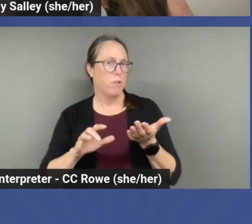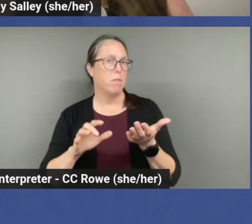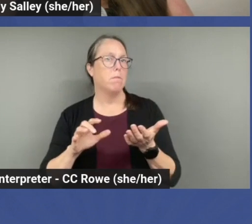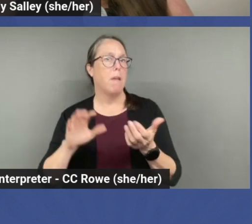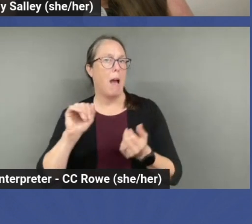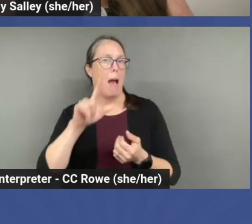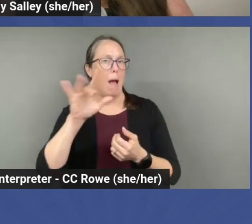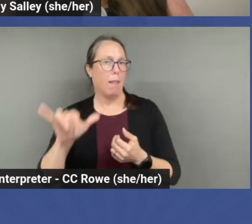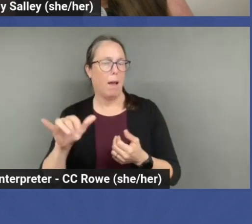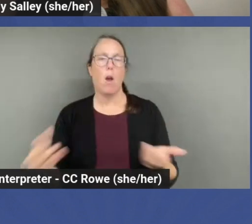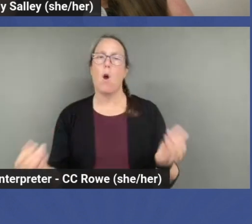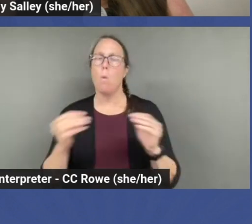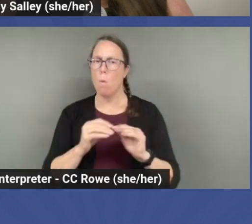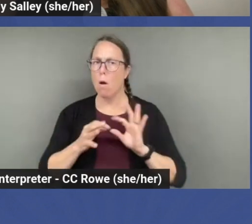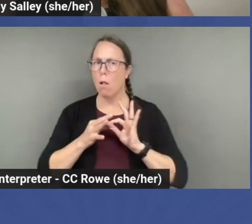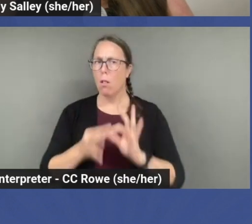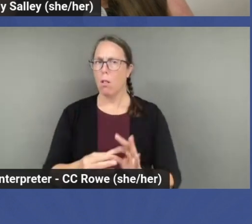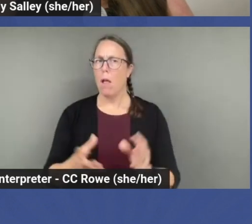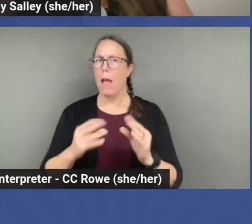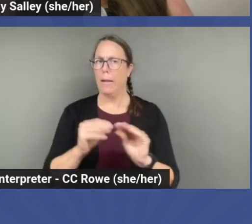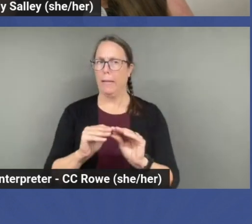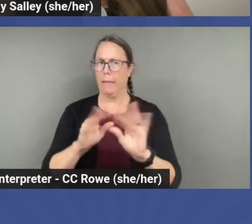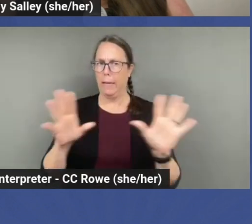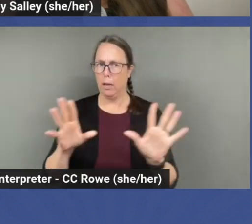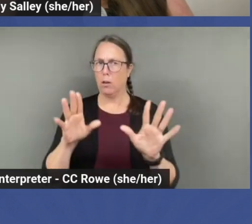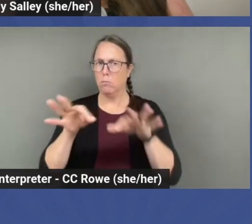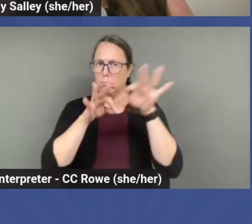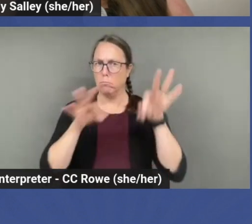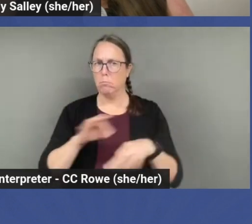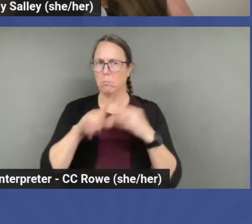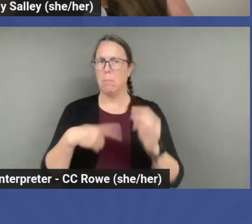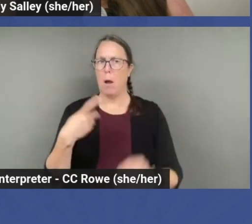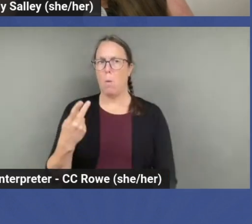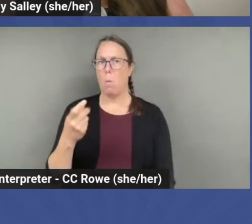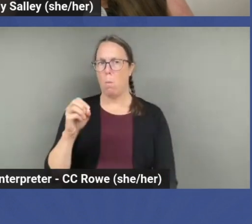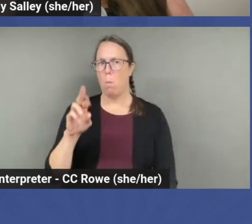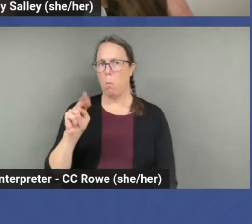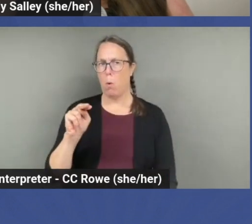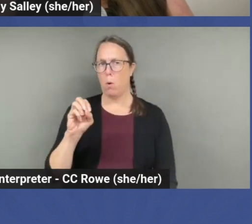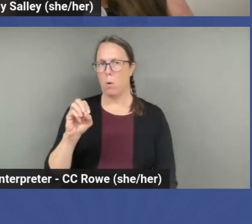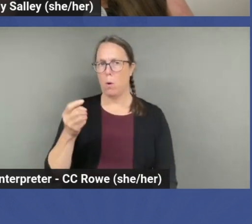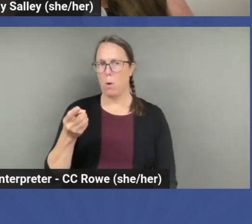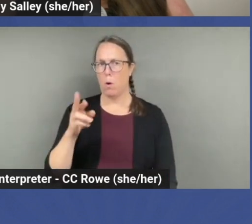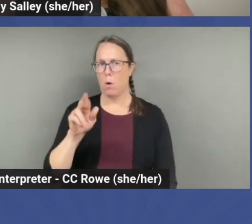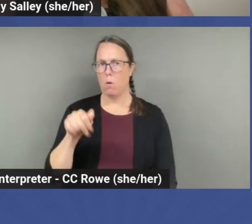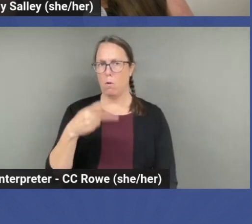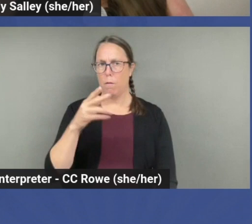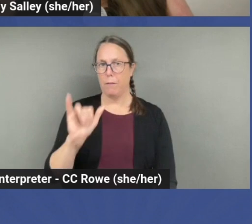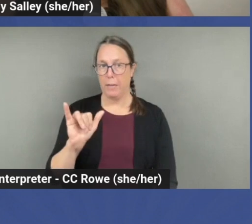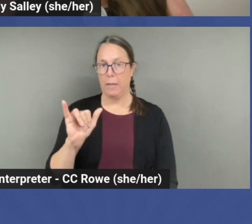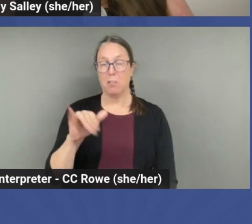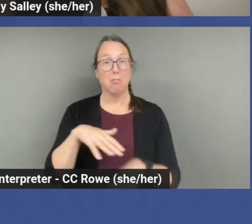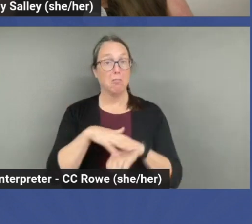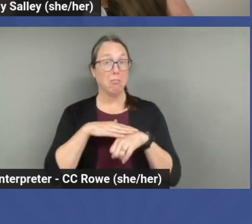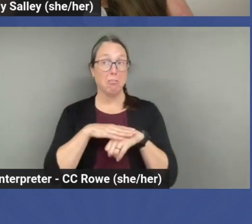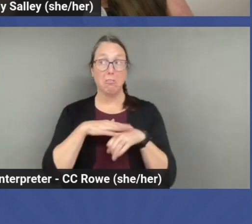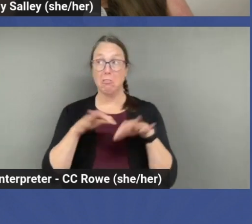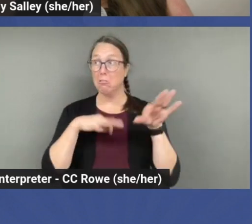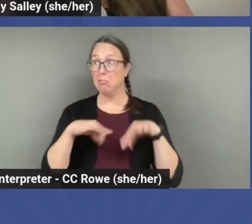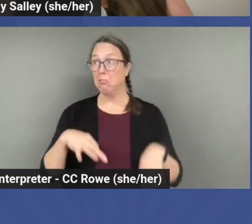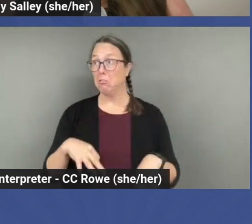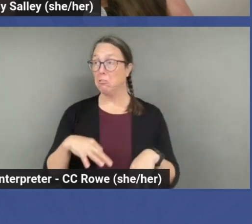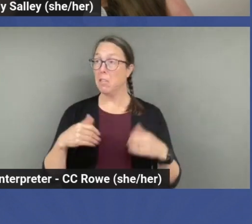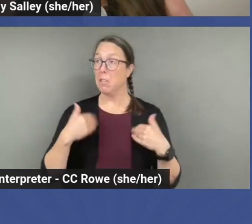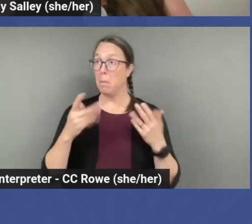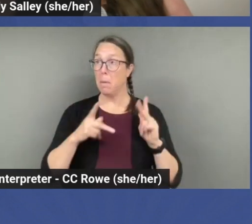specific about pornography. So again, on the surface, it is about young people not